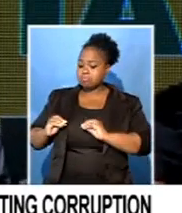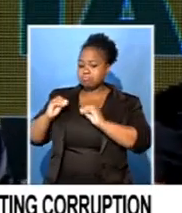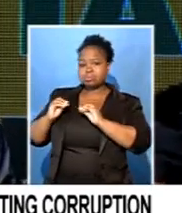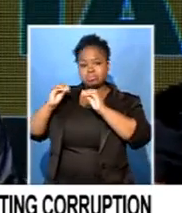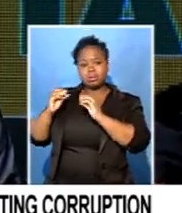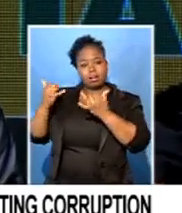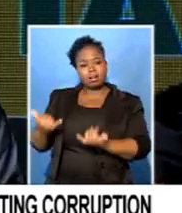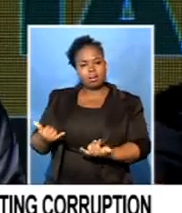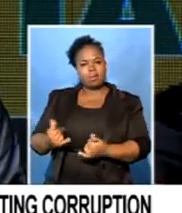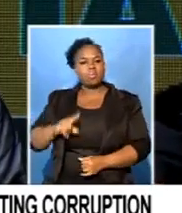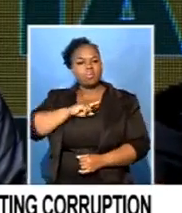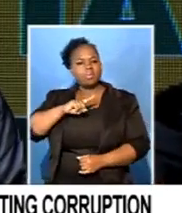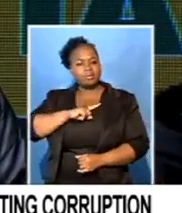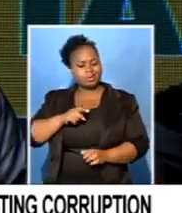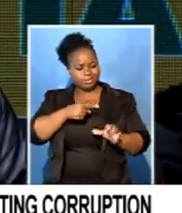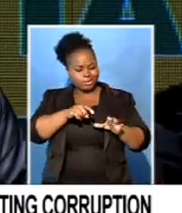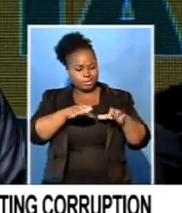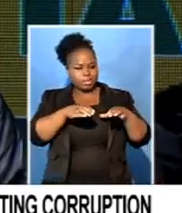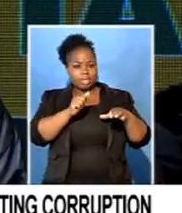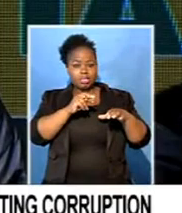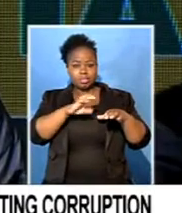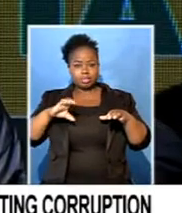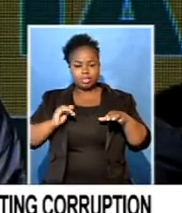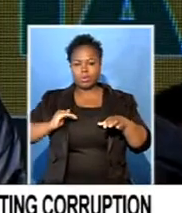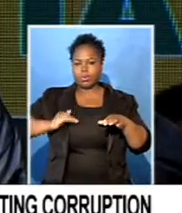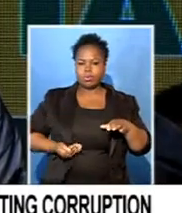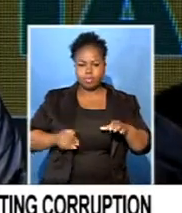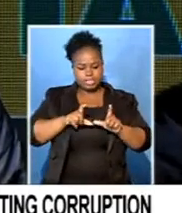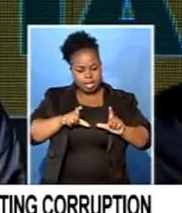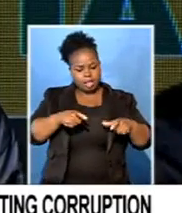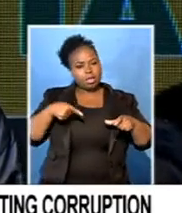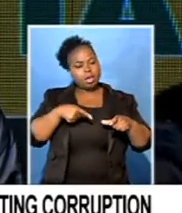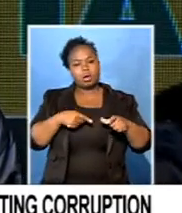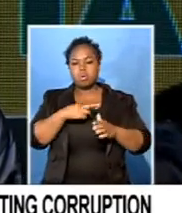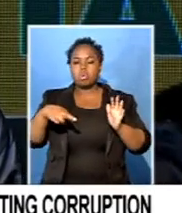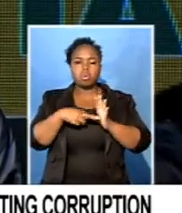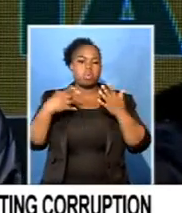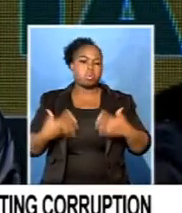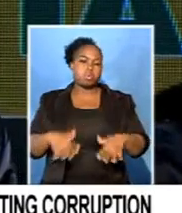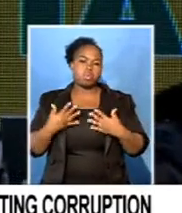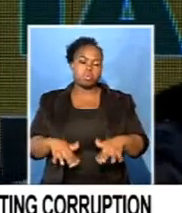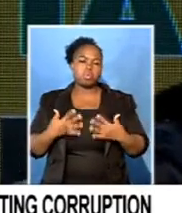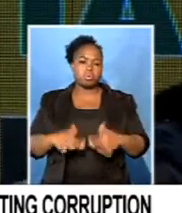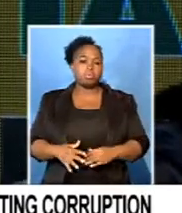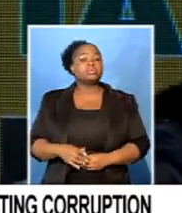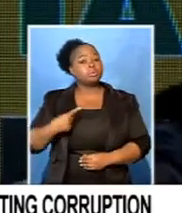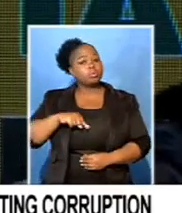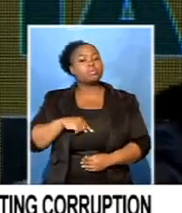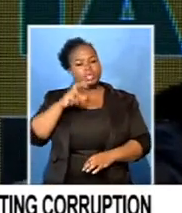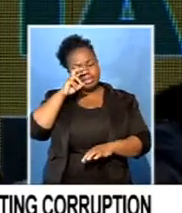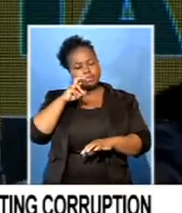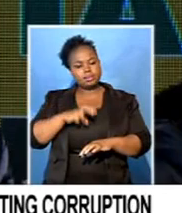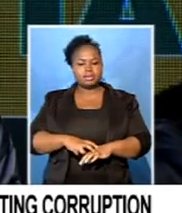the ANC Women's League has played a key role in this regard. We need